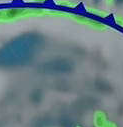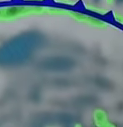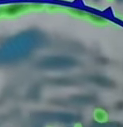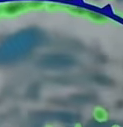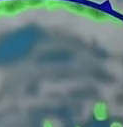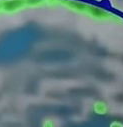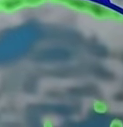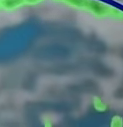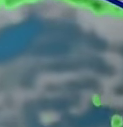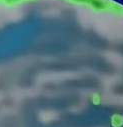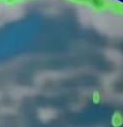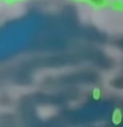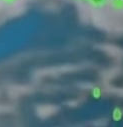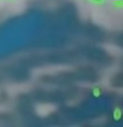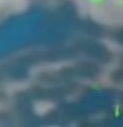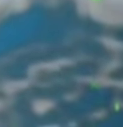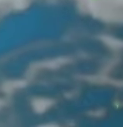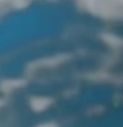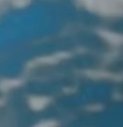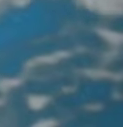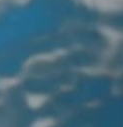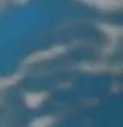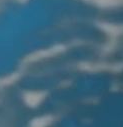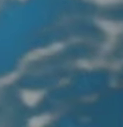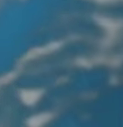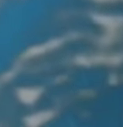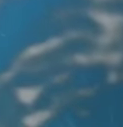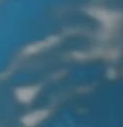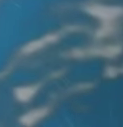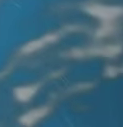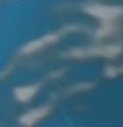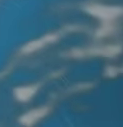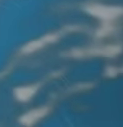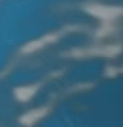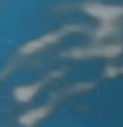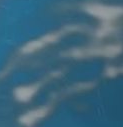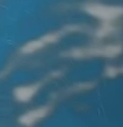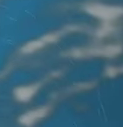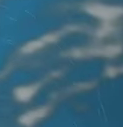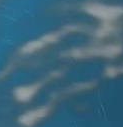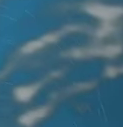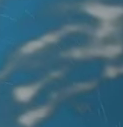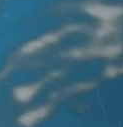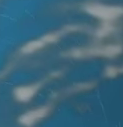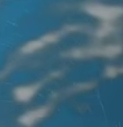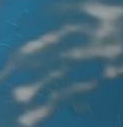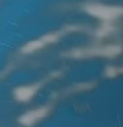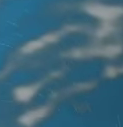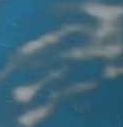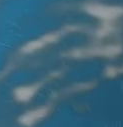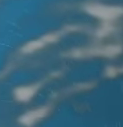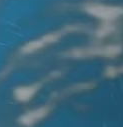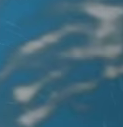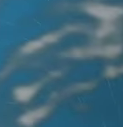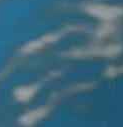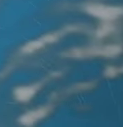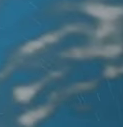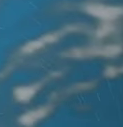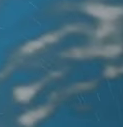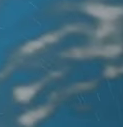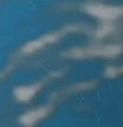wet weather over these parts of the country. Then in the afternoon, we are going to see isolated to scattered rain and thunderstorms shows for much of eastern South